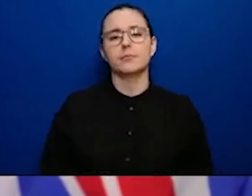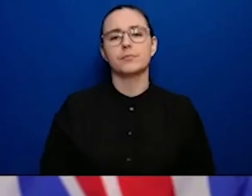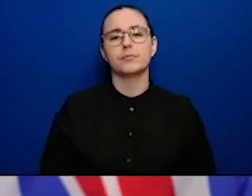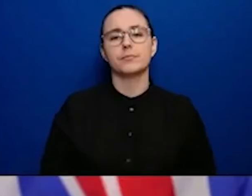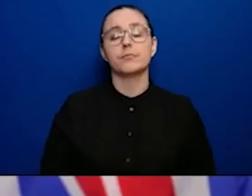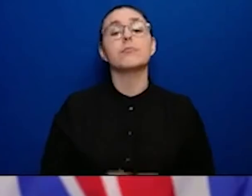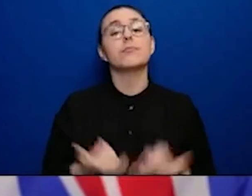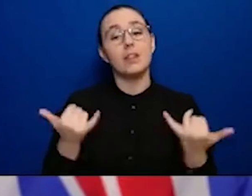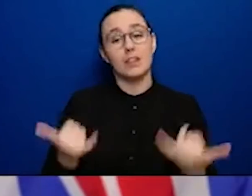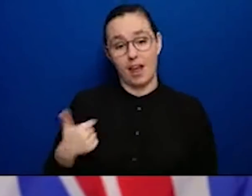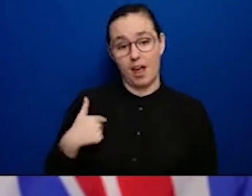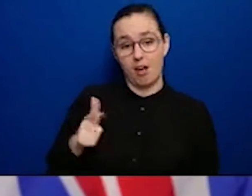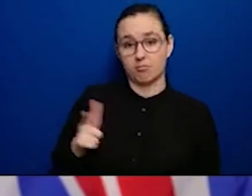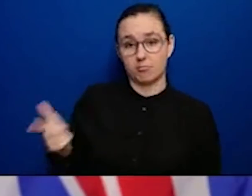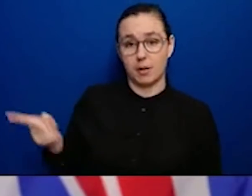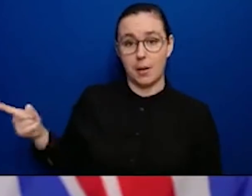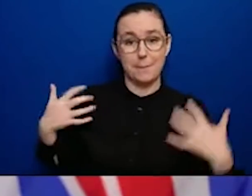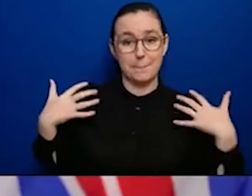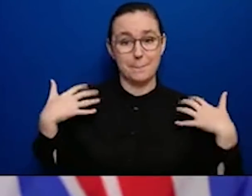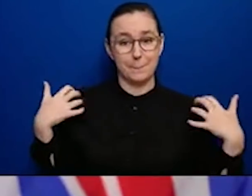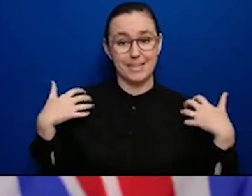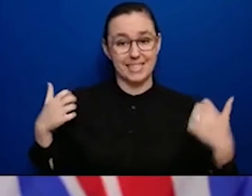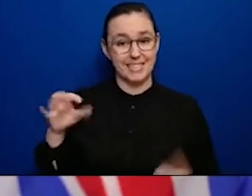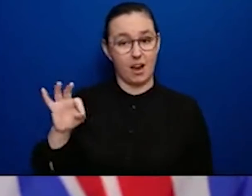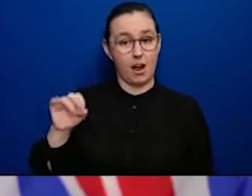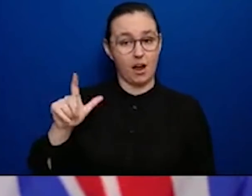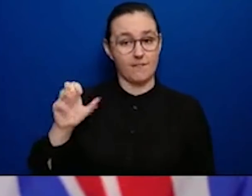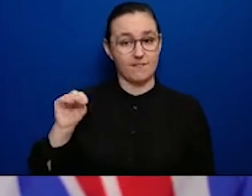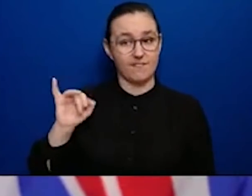now turn the update over to my colleague, Minister Fleming.